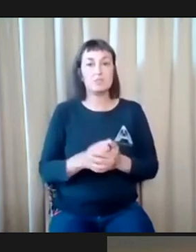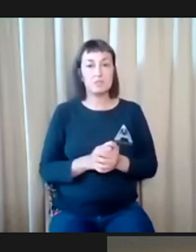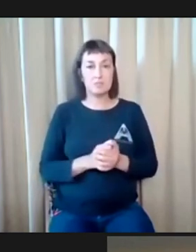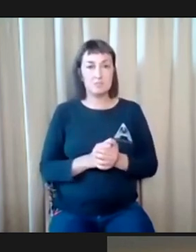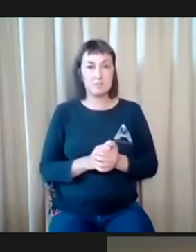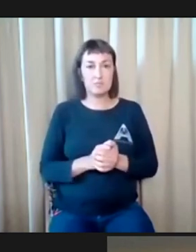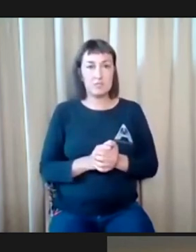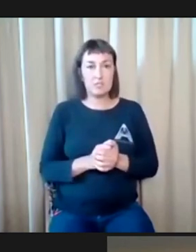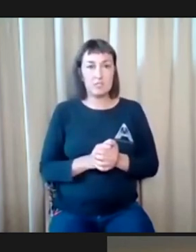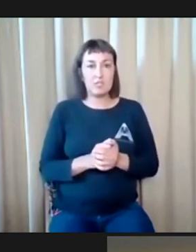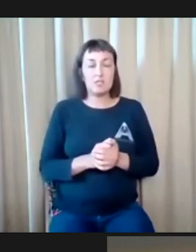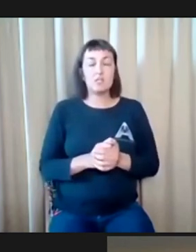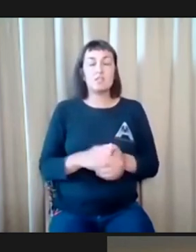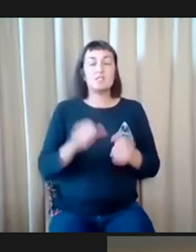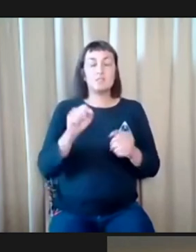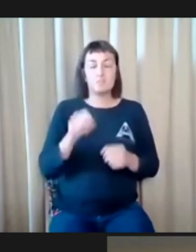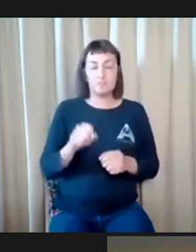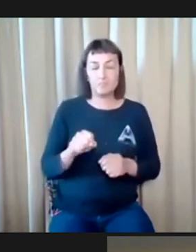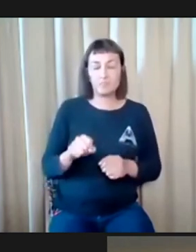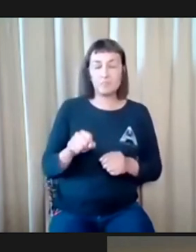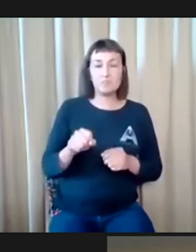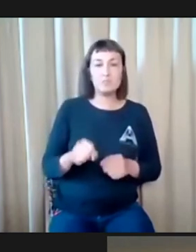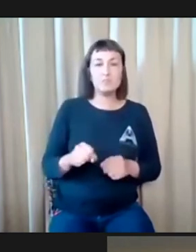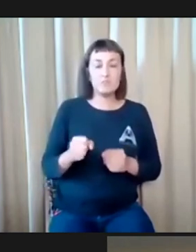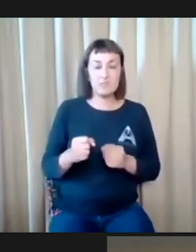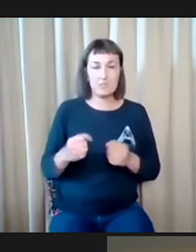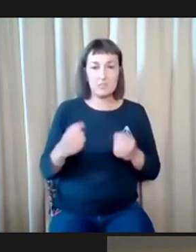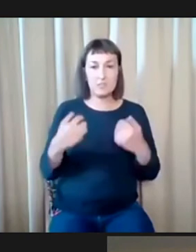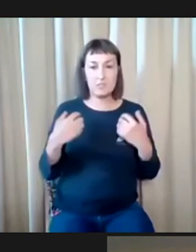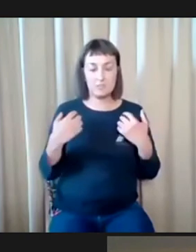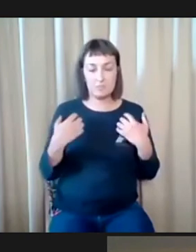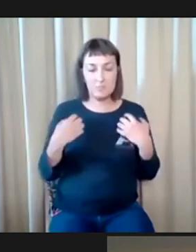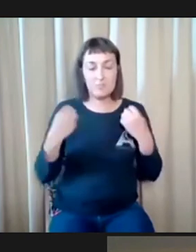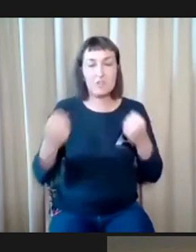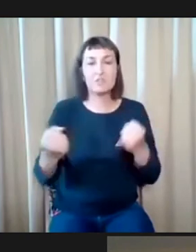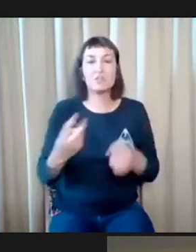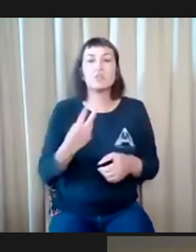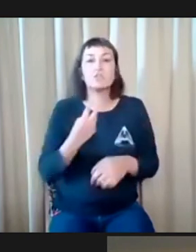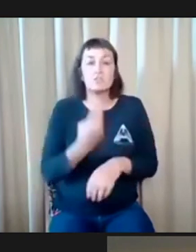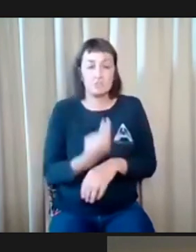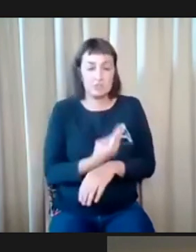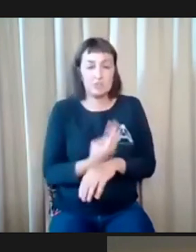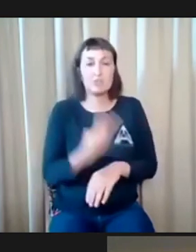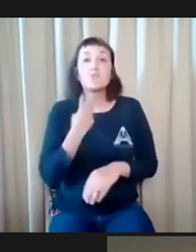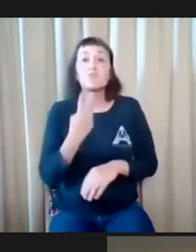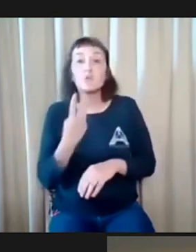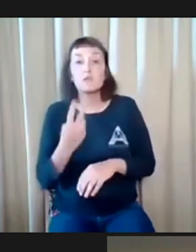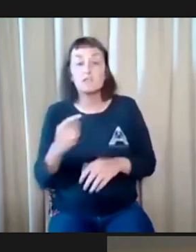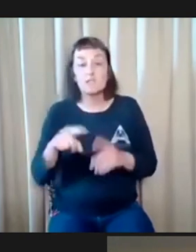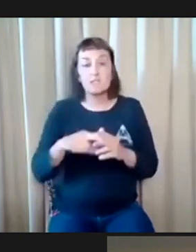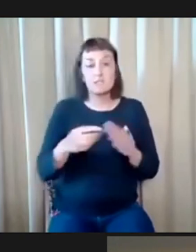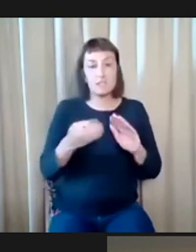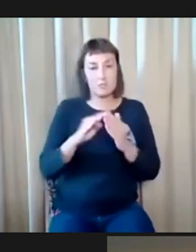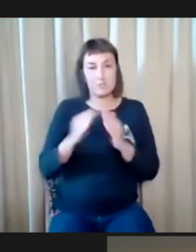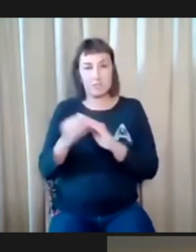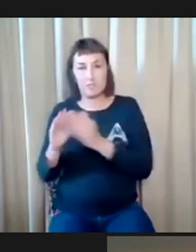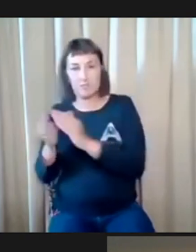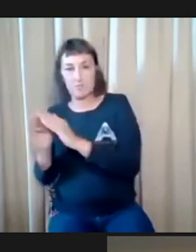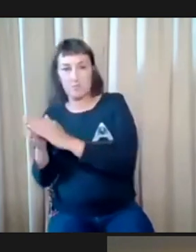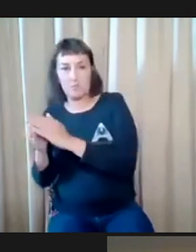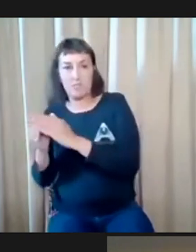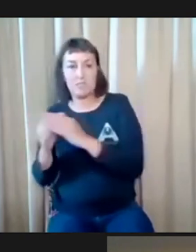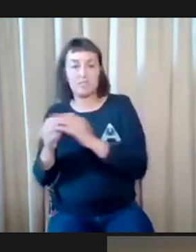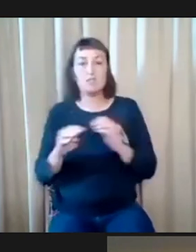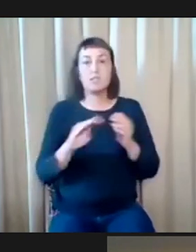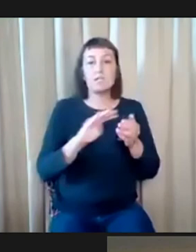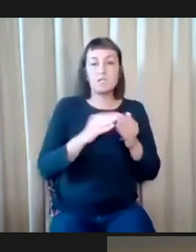the most powerful ways people can use their voice, is starting by community by community, city by